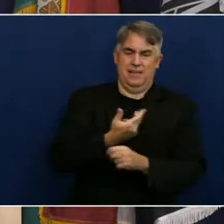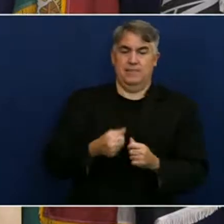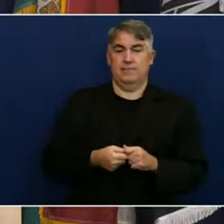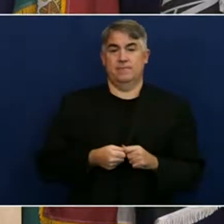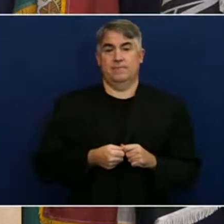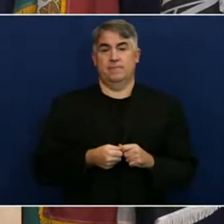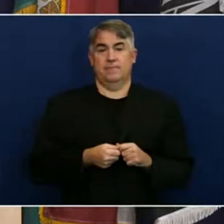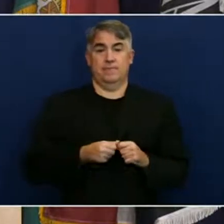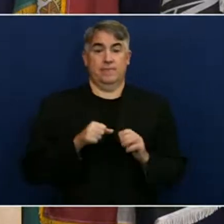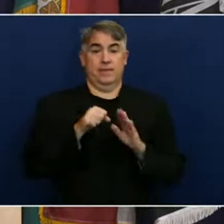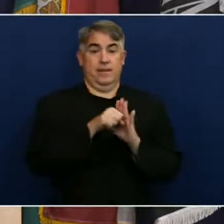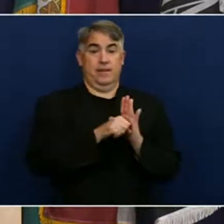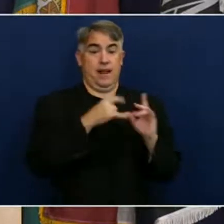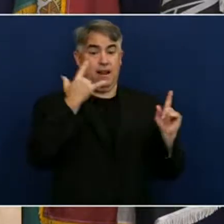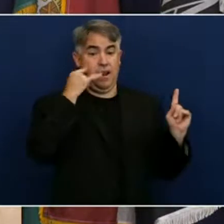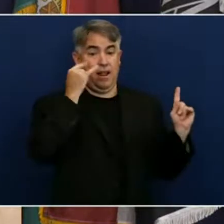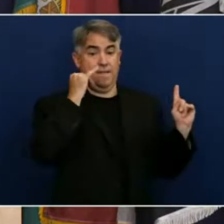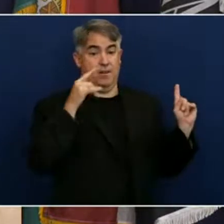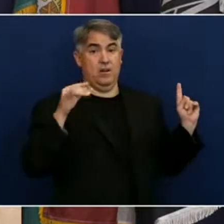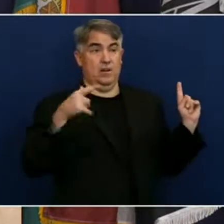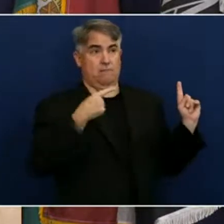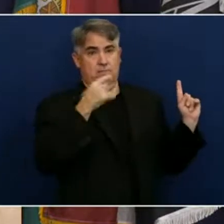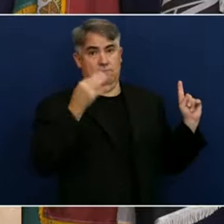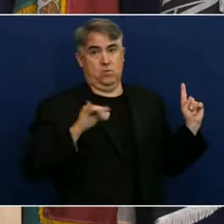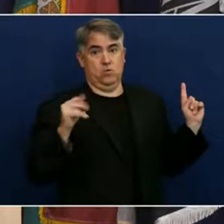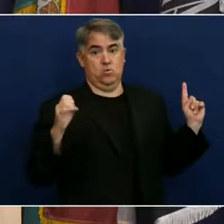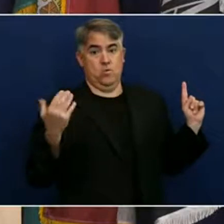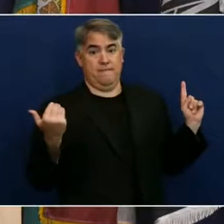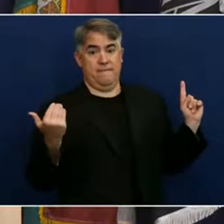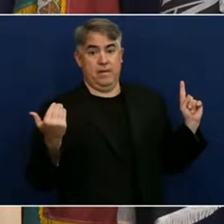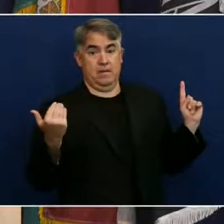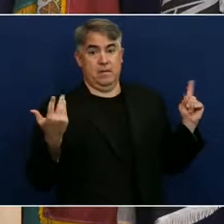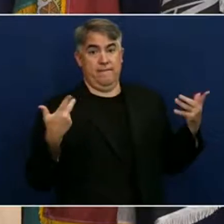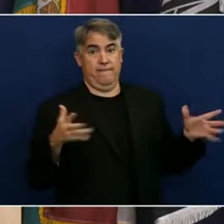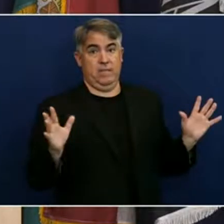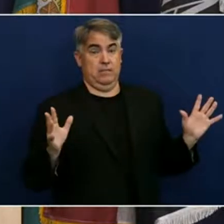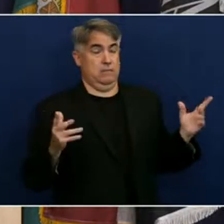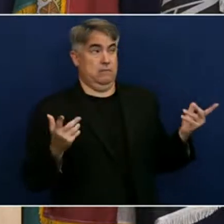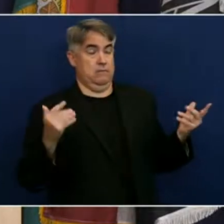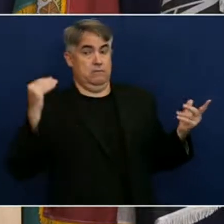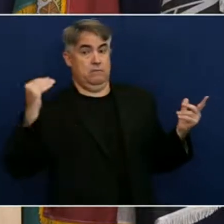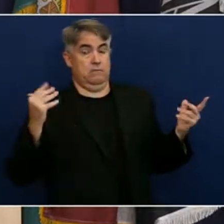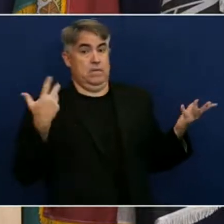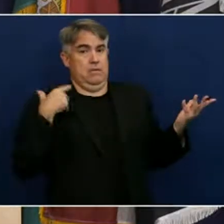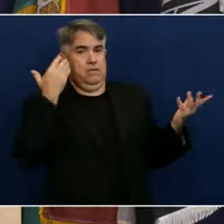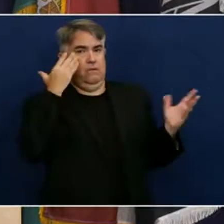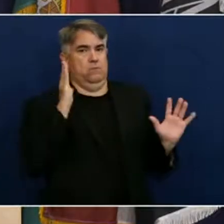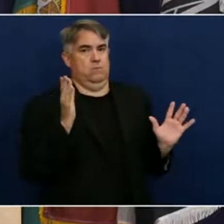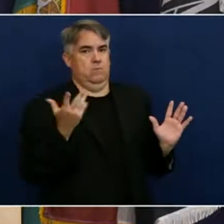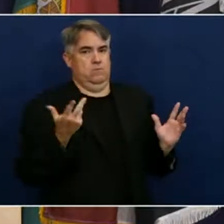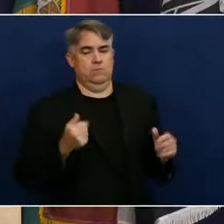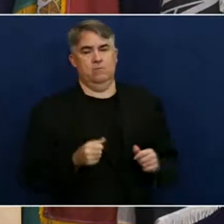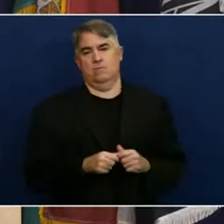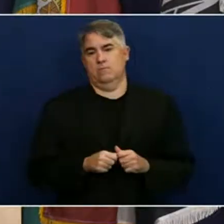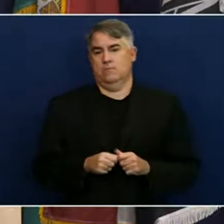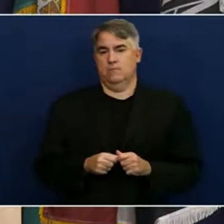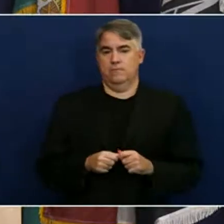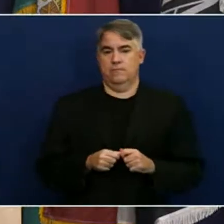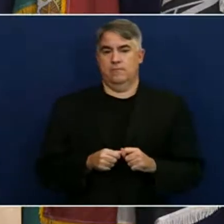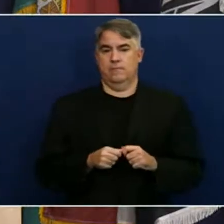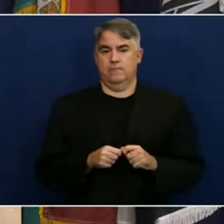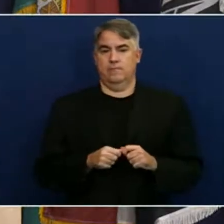things. But we do think it is important, and we do want every San Diegan to get vaccinated because we know the